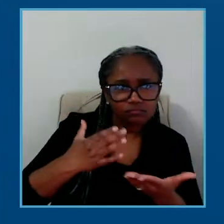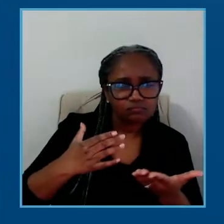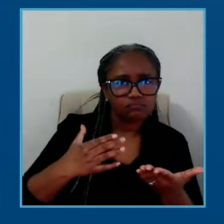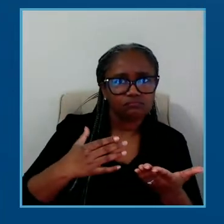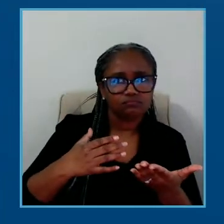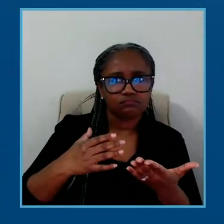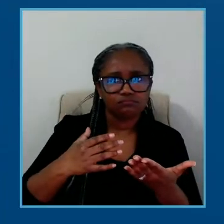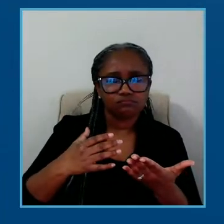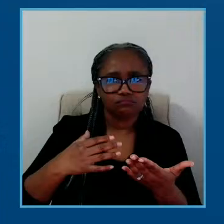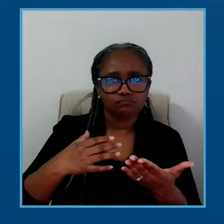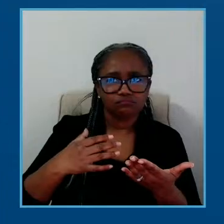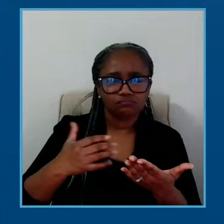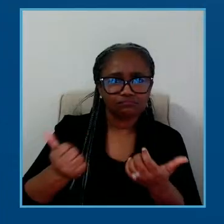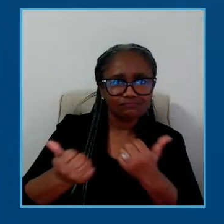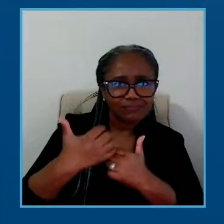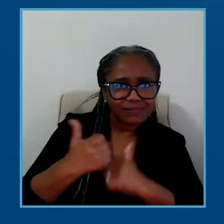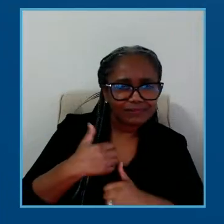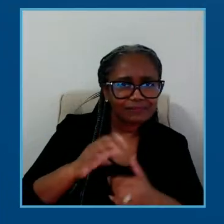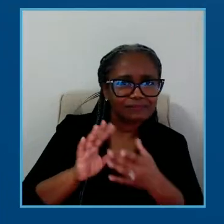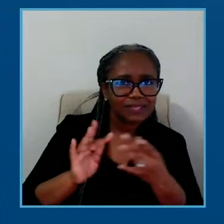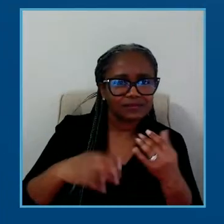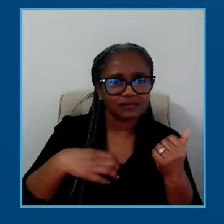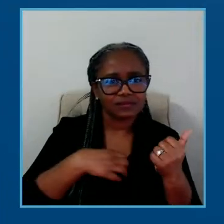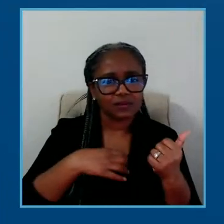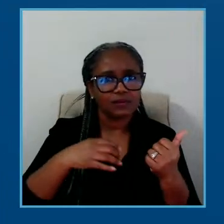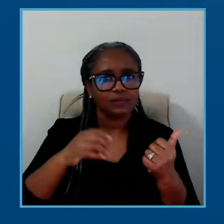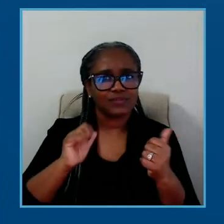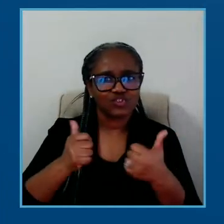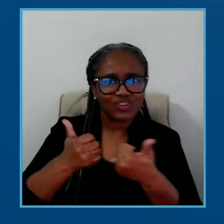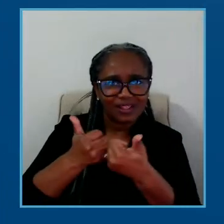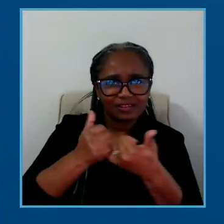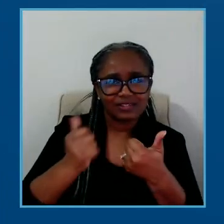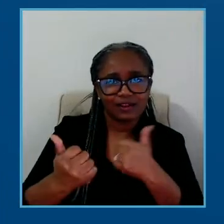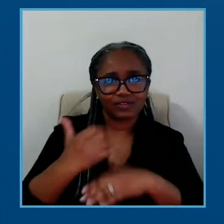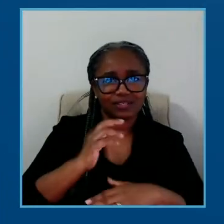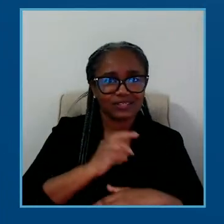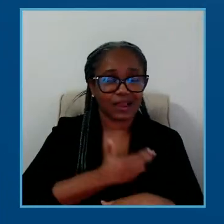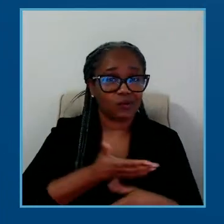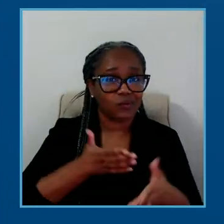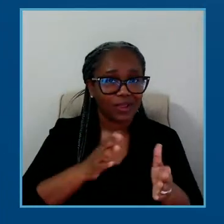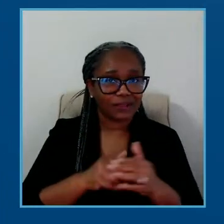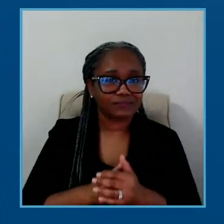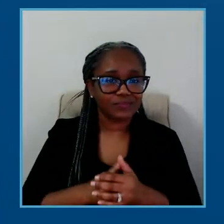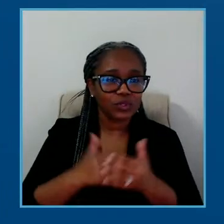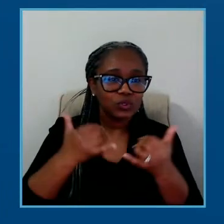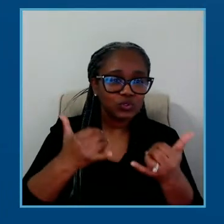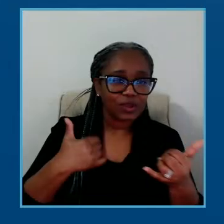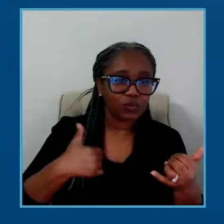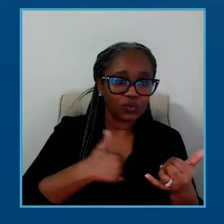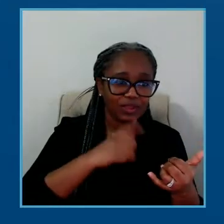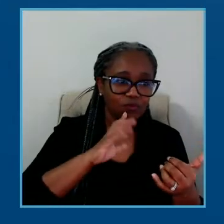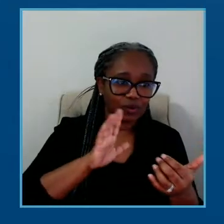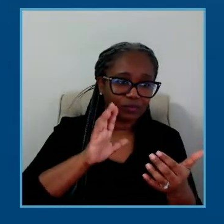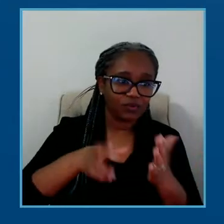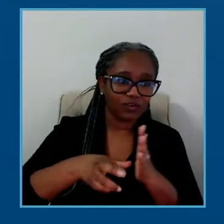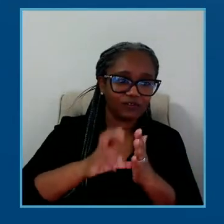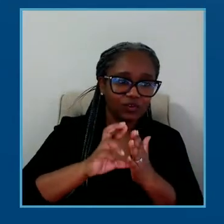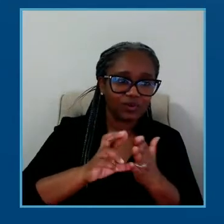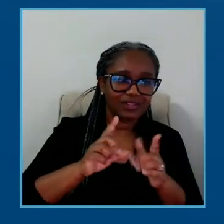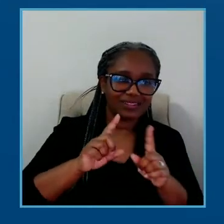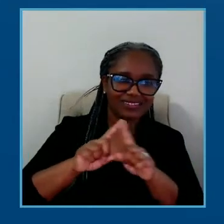hearing today's challenge, which considers the process executed by the DNC itself, demonstrates